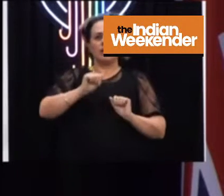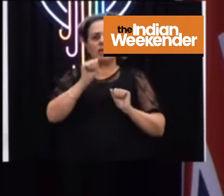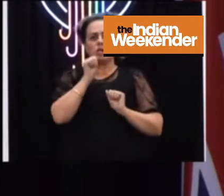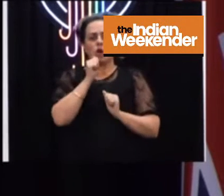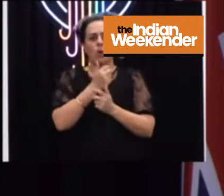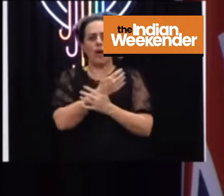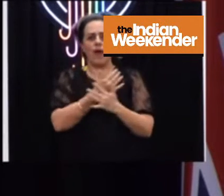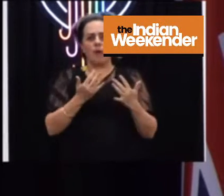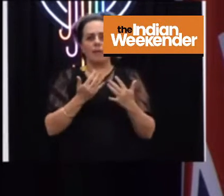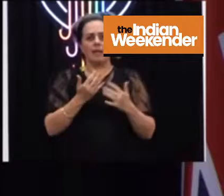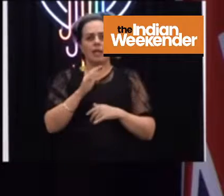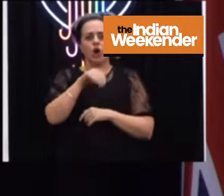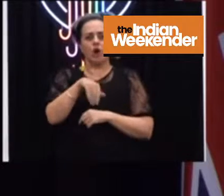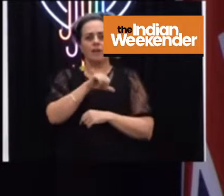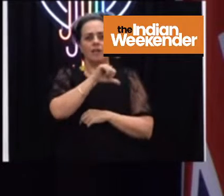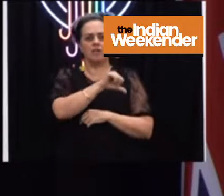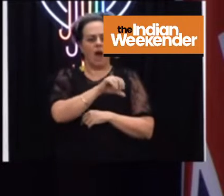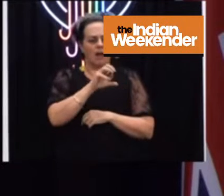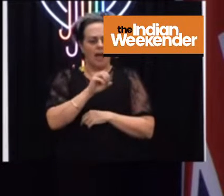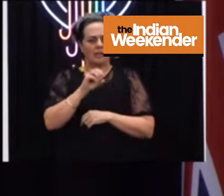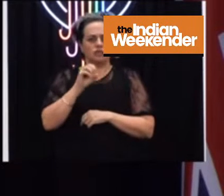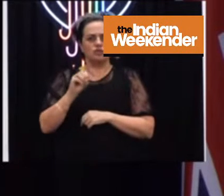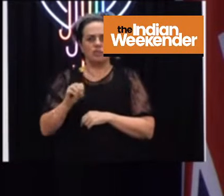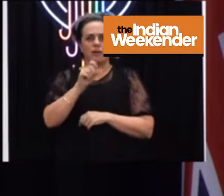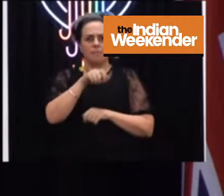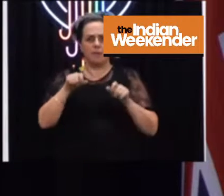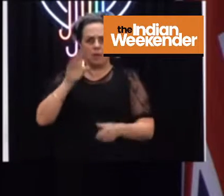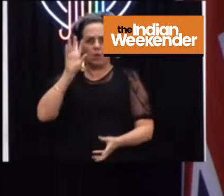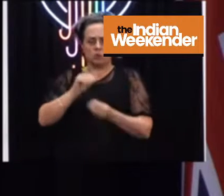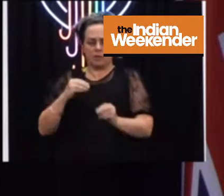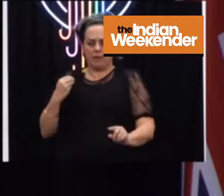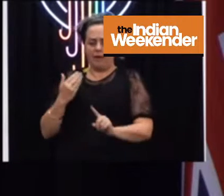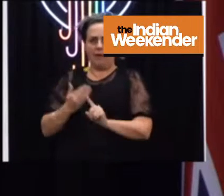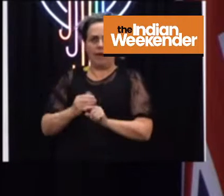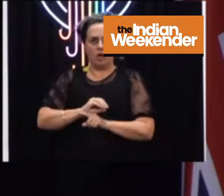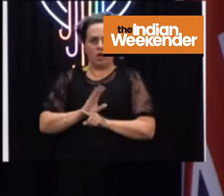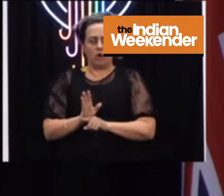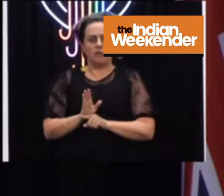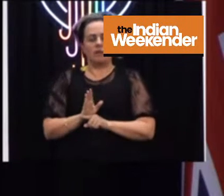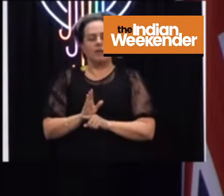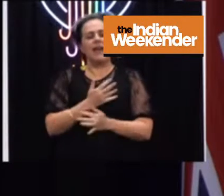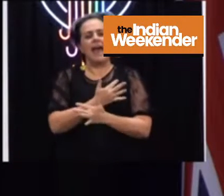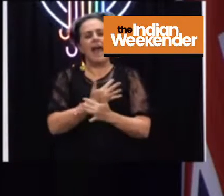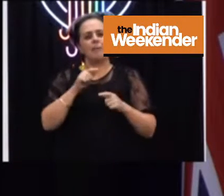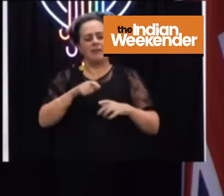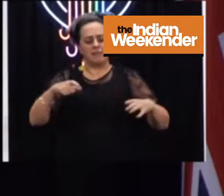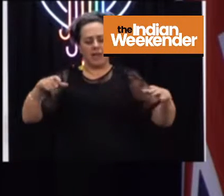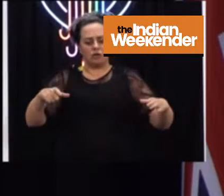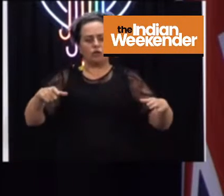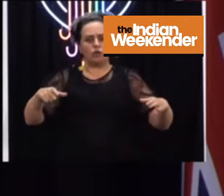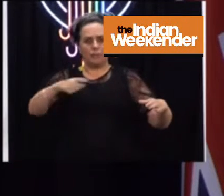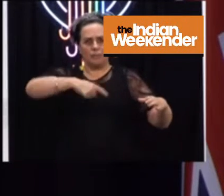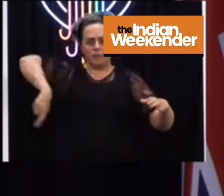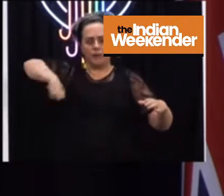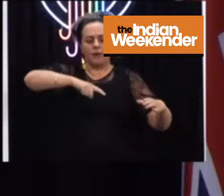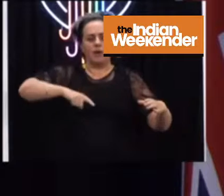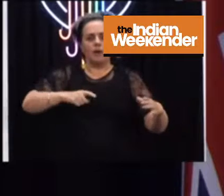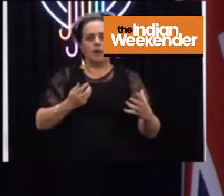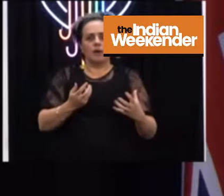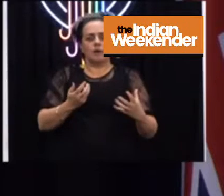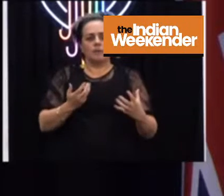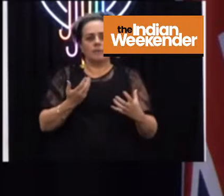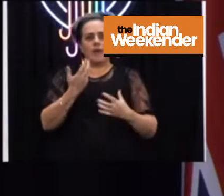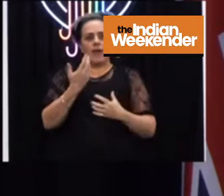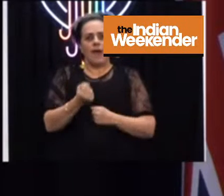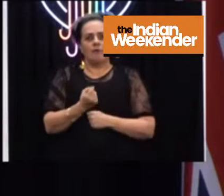the 900 some cases in this outbreak of how many people who caught COVID had